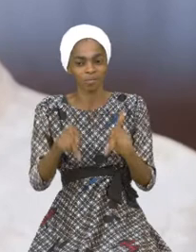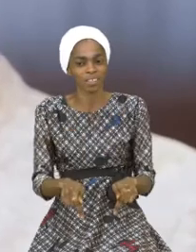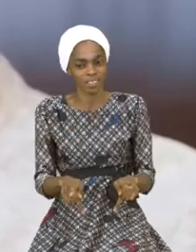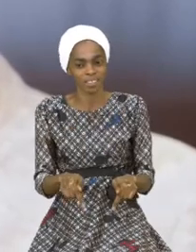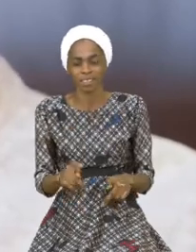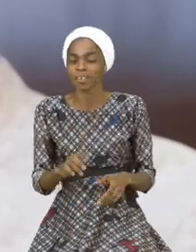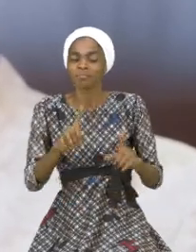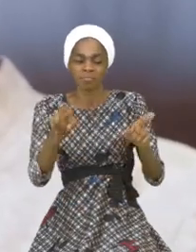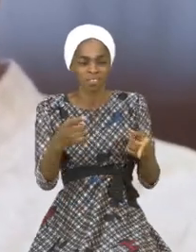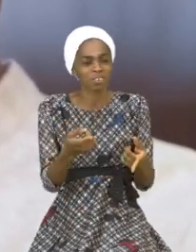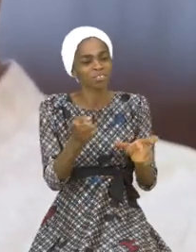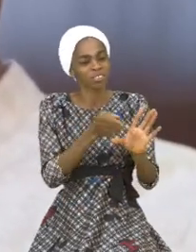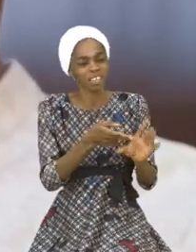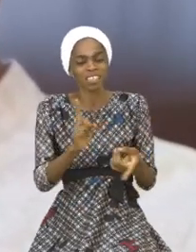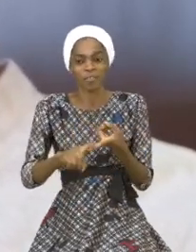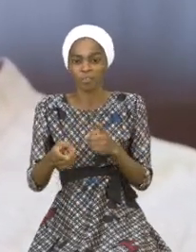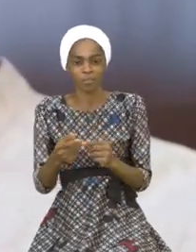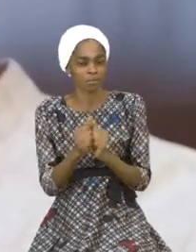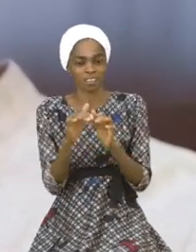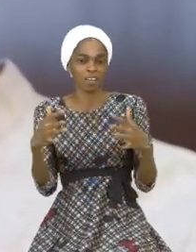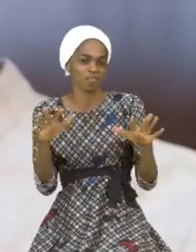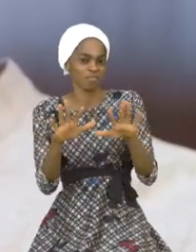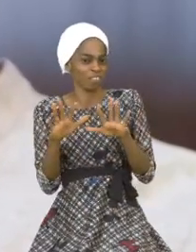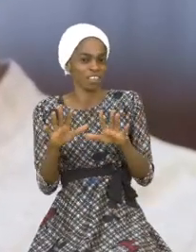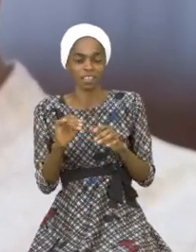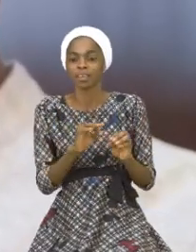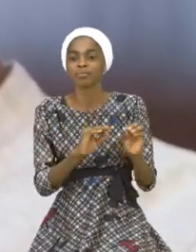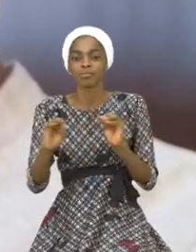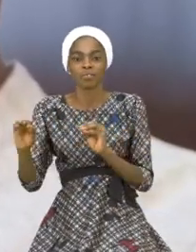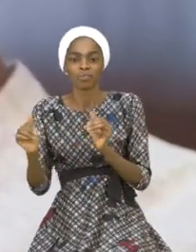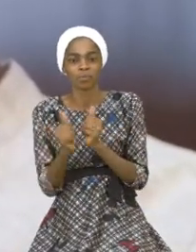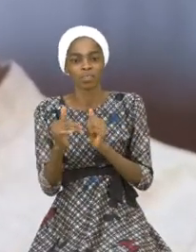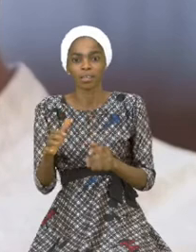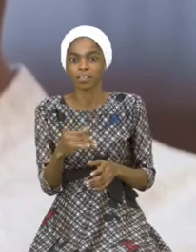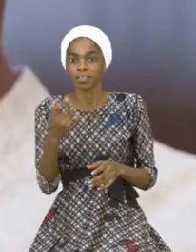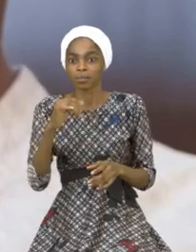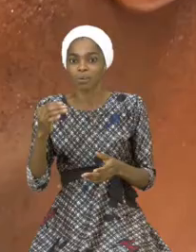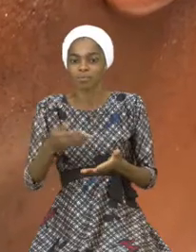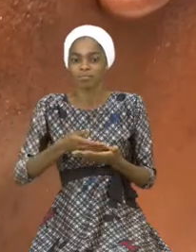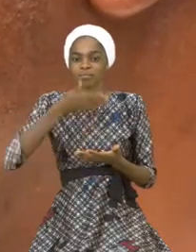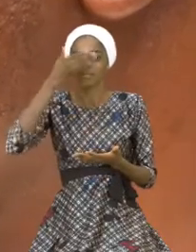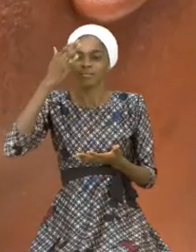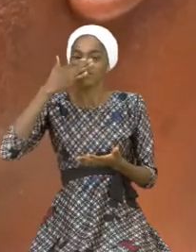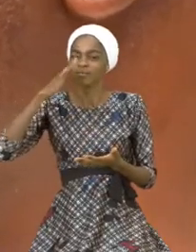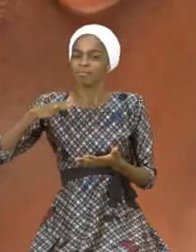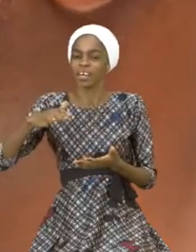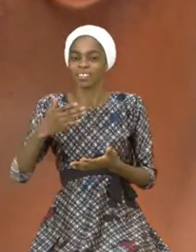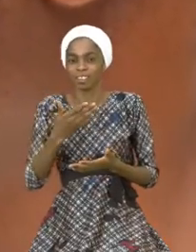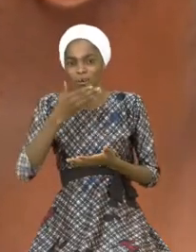my friends without fear. I can move without somebody hearing any bad odor from me.